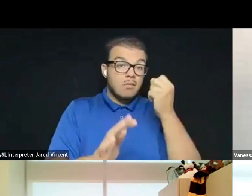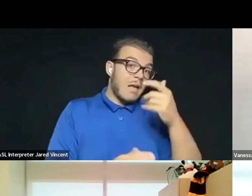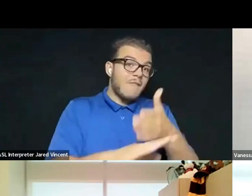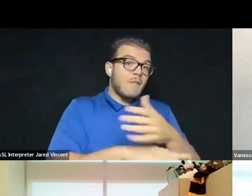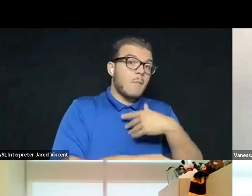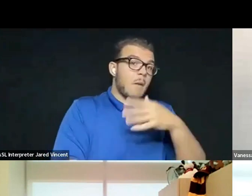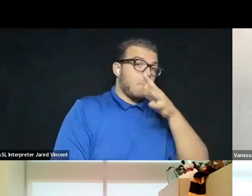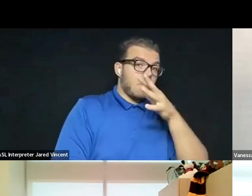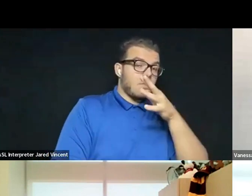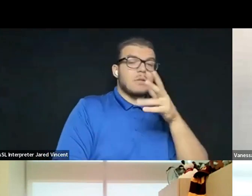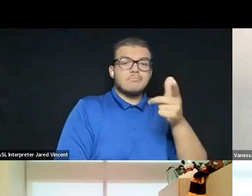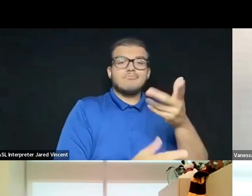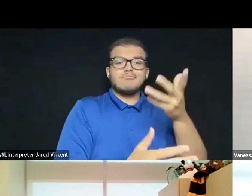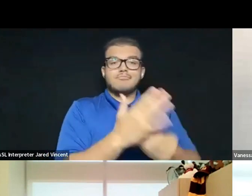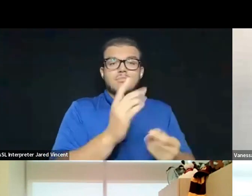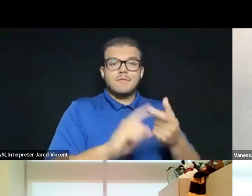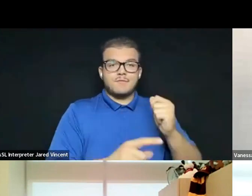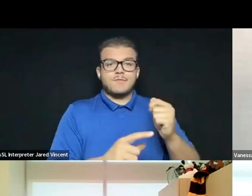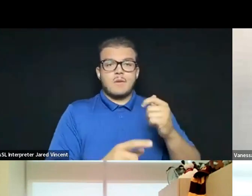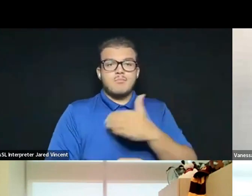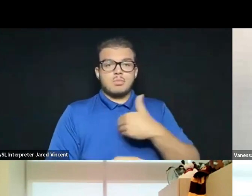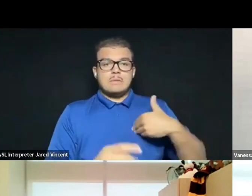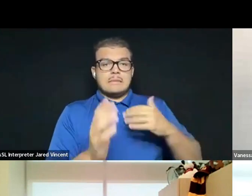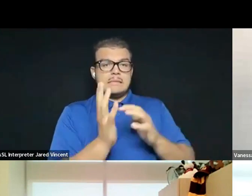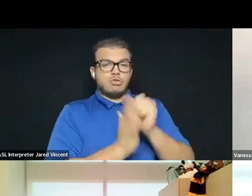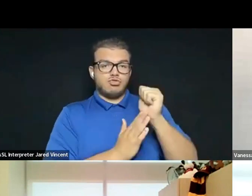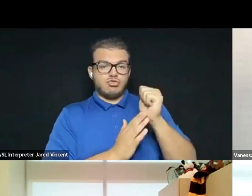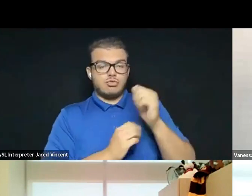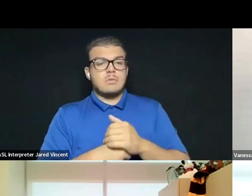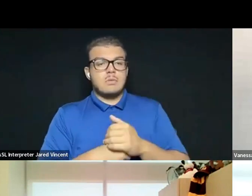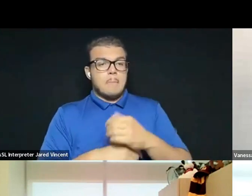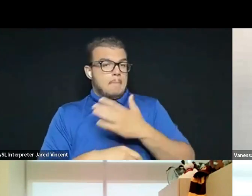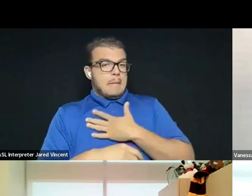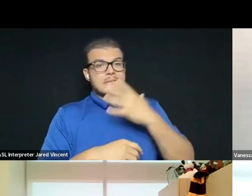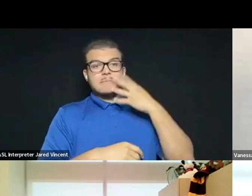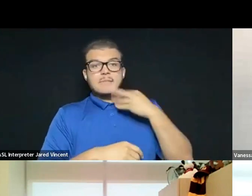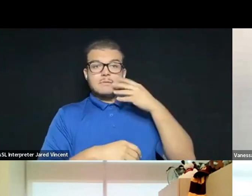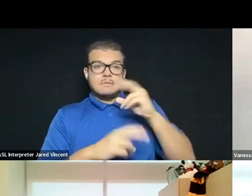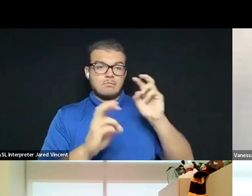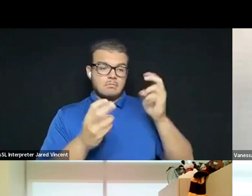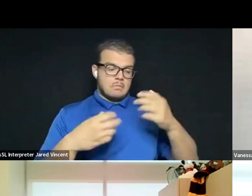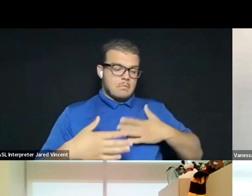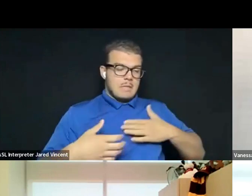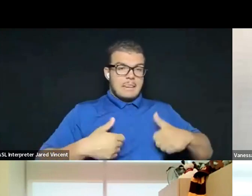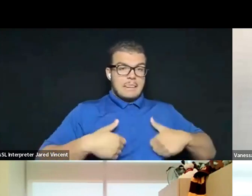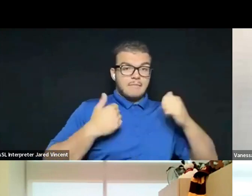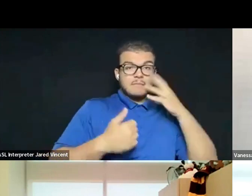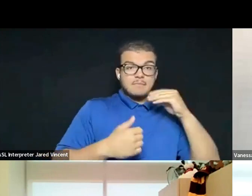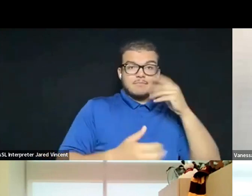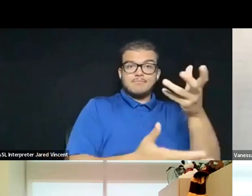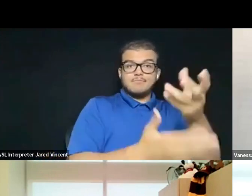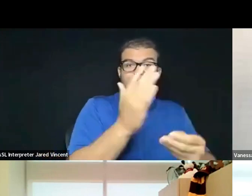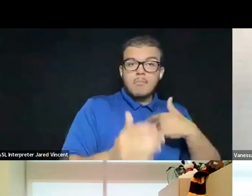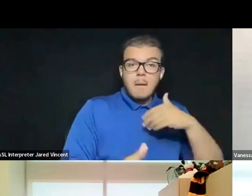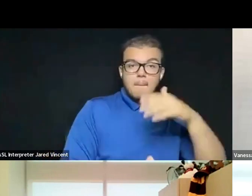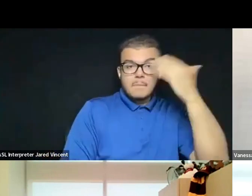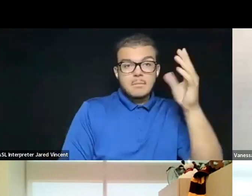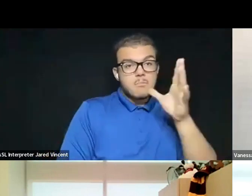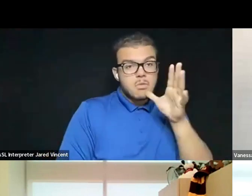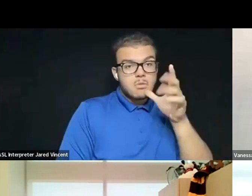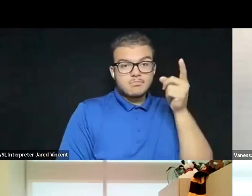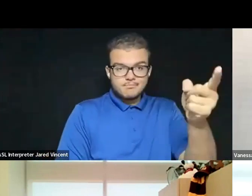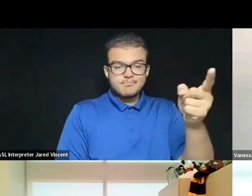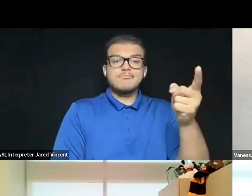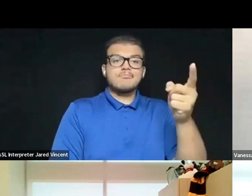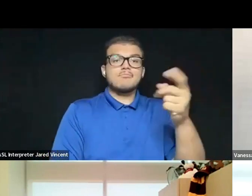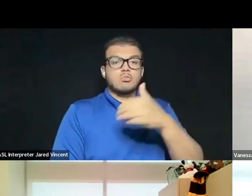breast cancer. And so I came in from a lived experience of losing my Black mother to breast cancer,